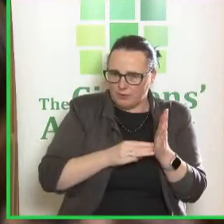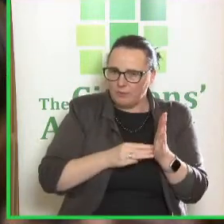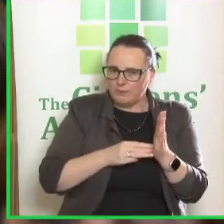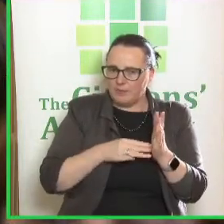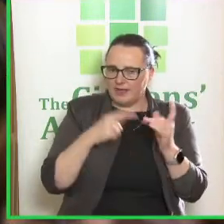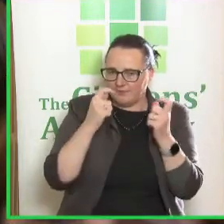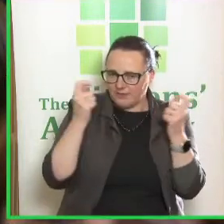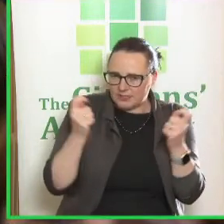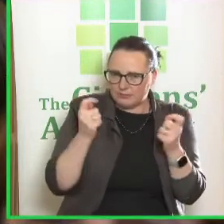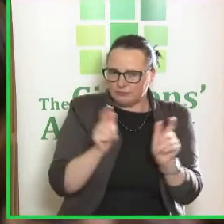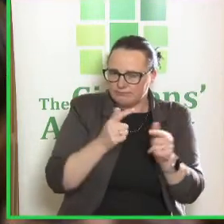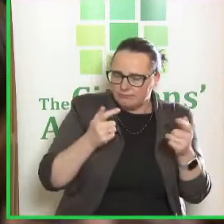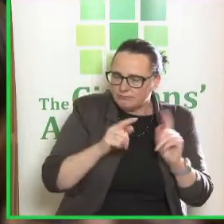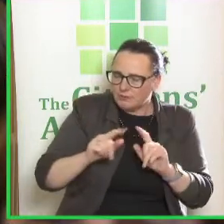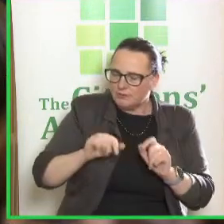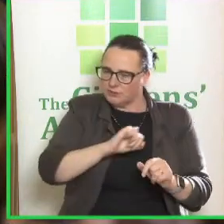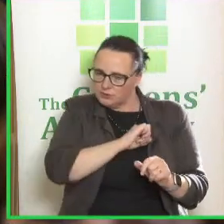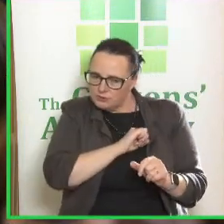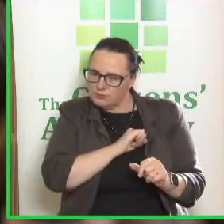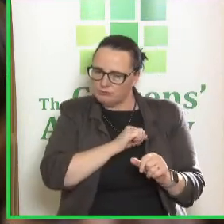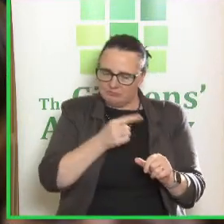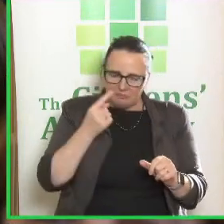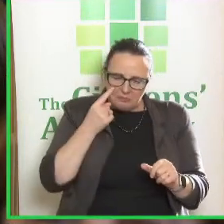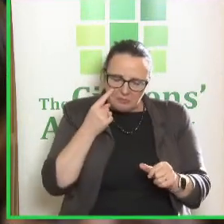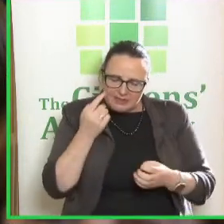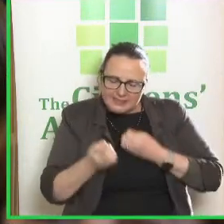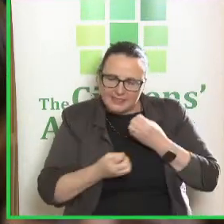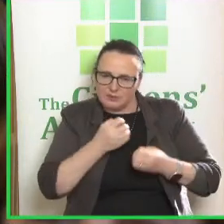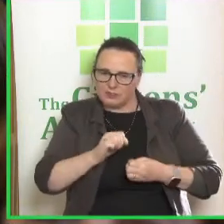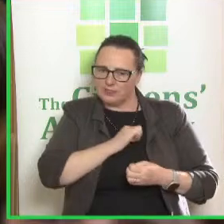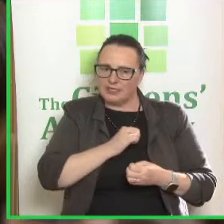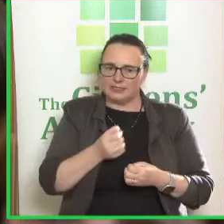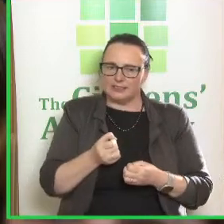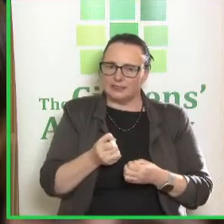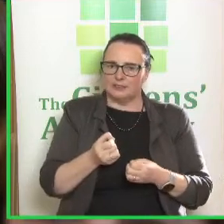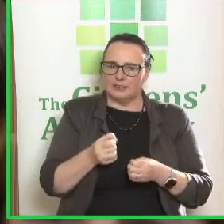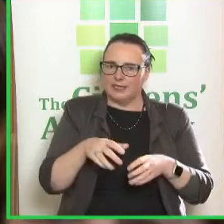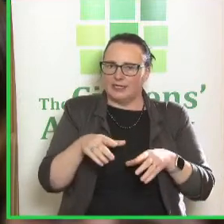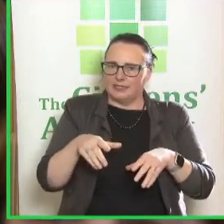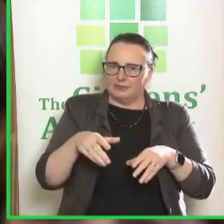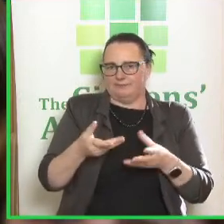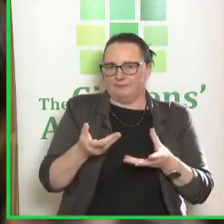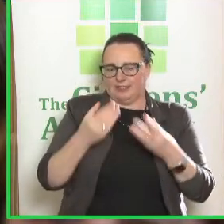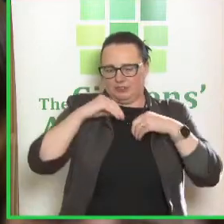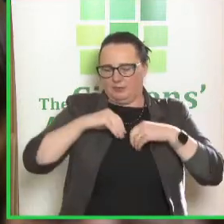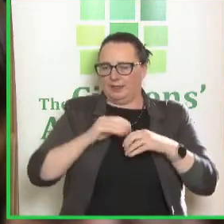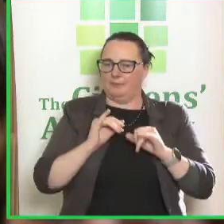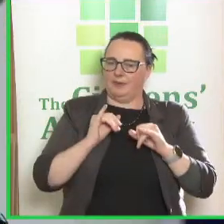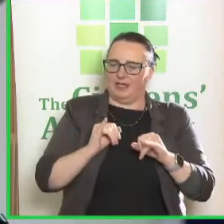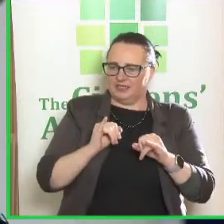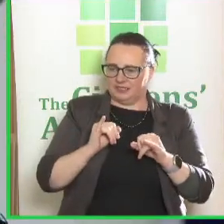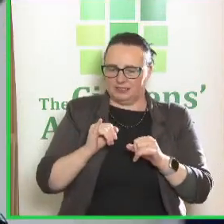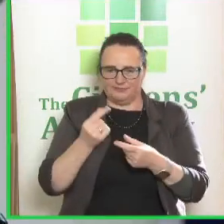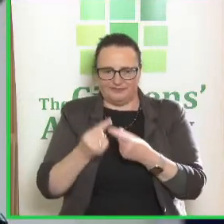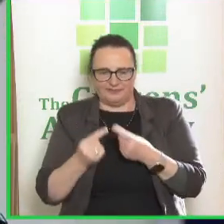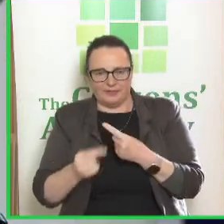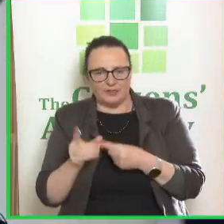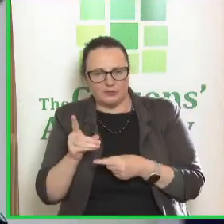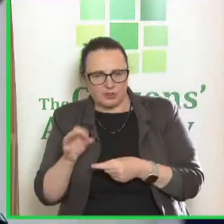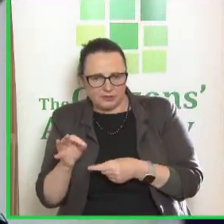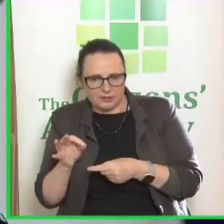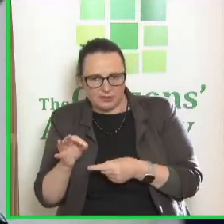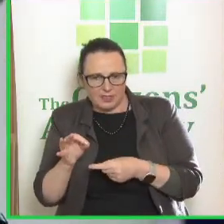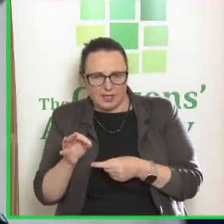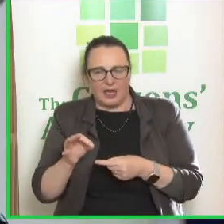aren't putting themselves at risk by taking bad batches of drugs. That's why a medically supervised injecting facility